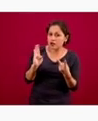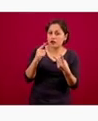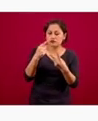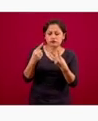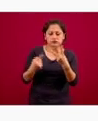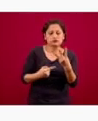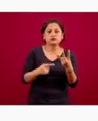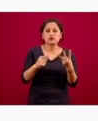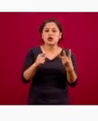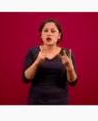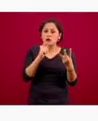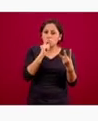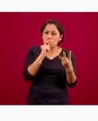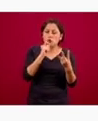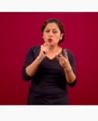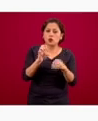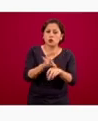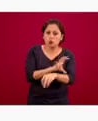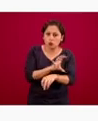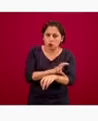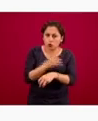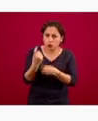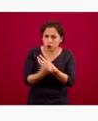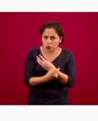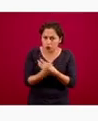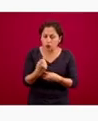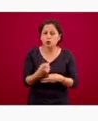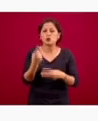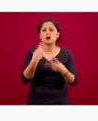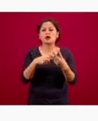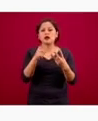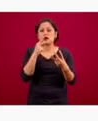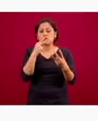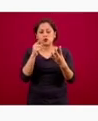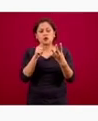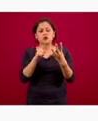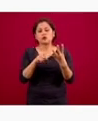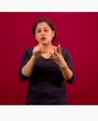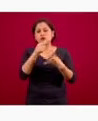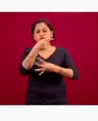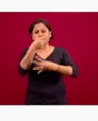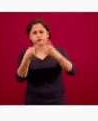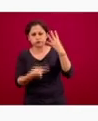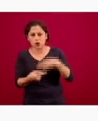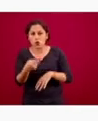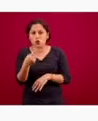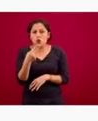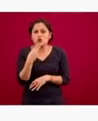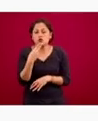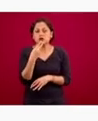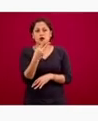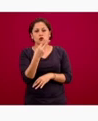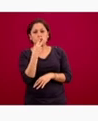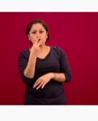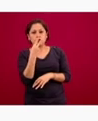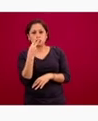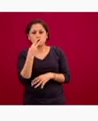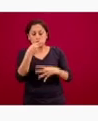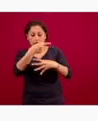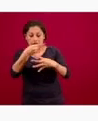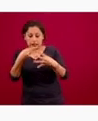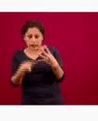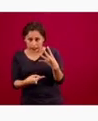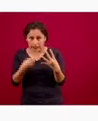heart. So all of the people who are users of cannabis, or that